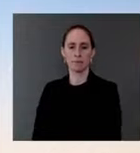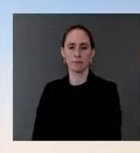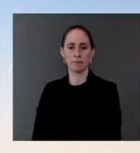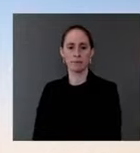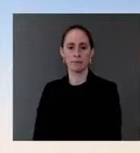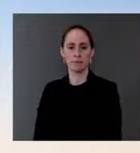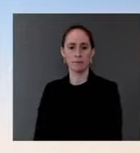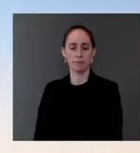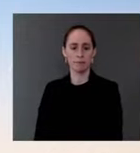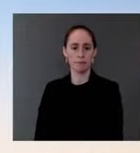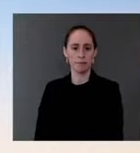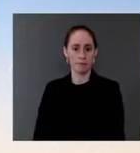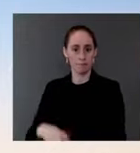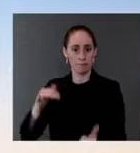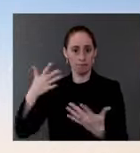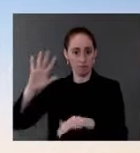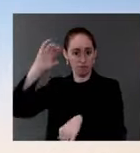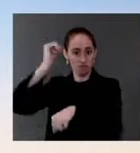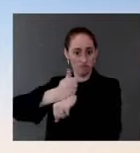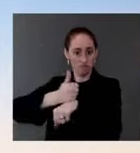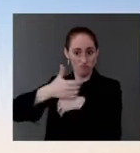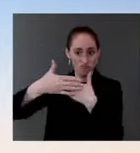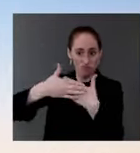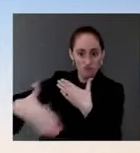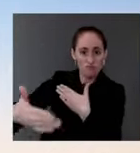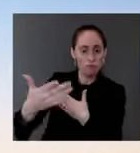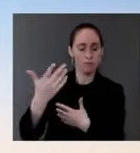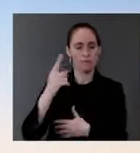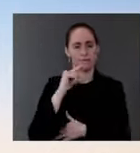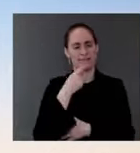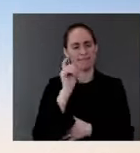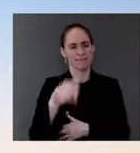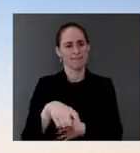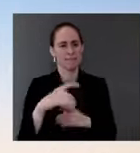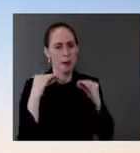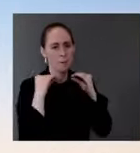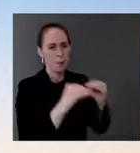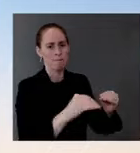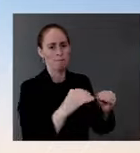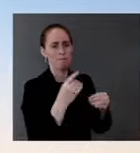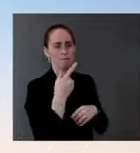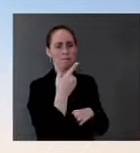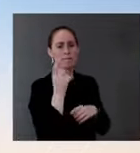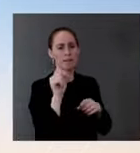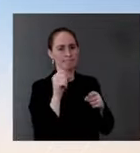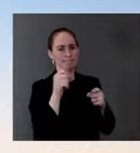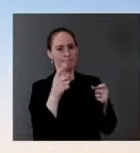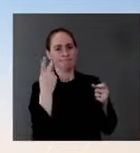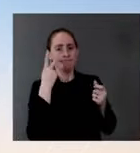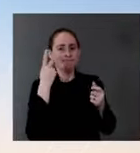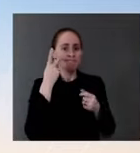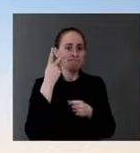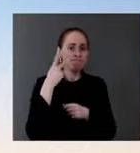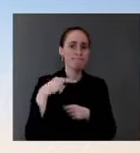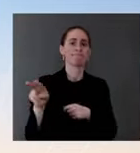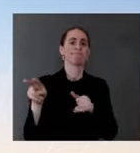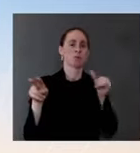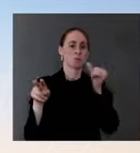reinforces that there is more work to be done, reinforces that need to engage on Capitol Hill and with localities around the